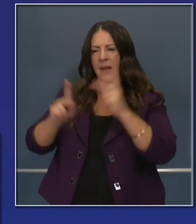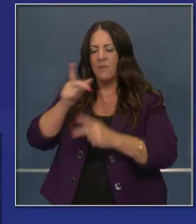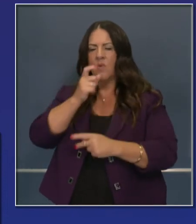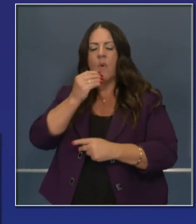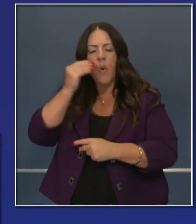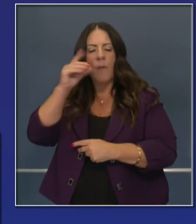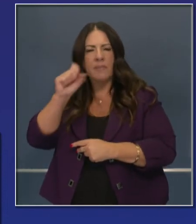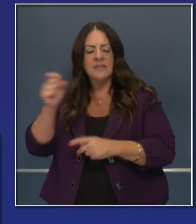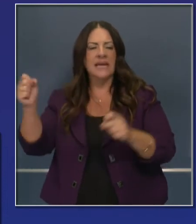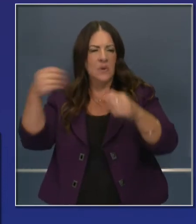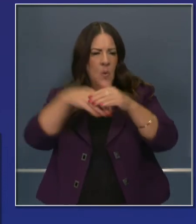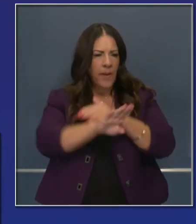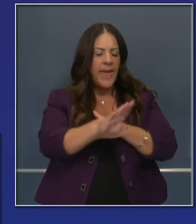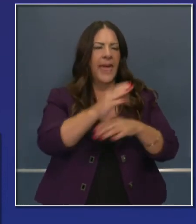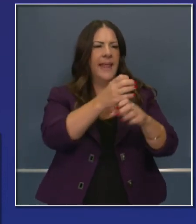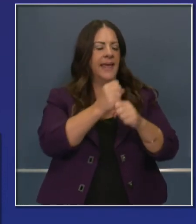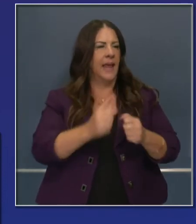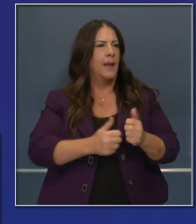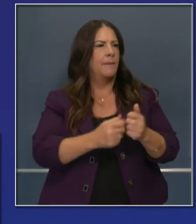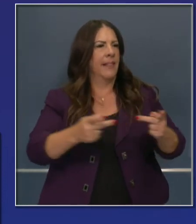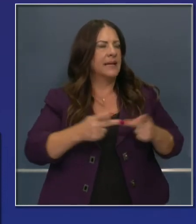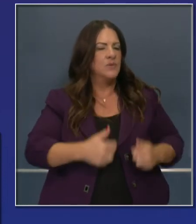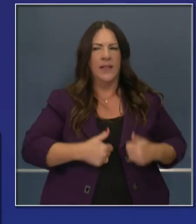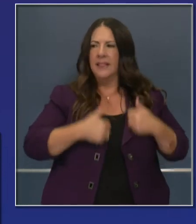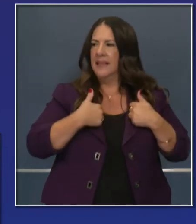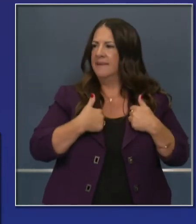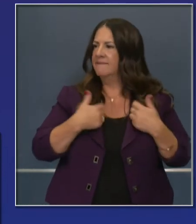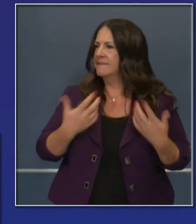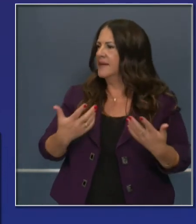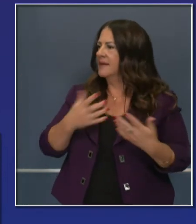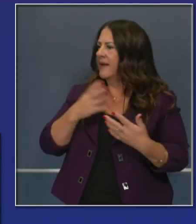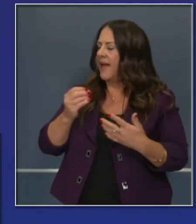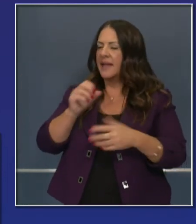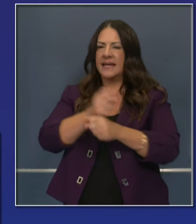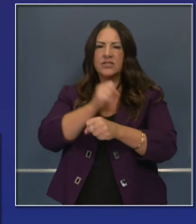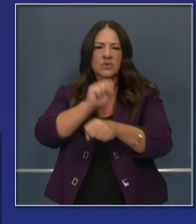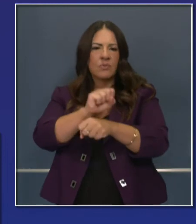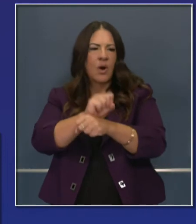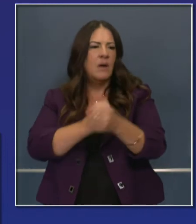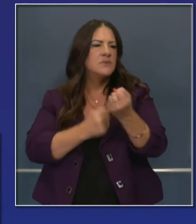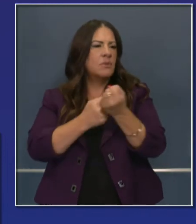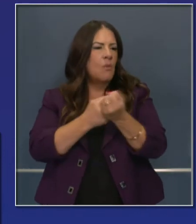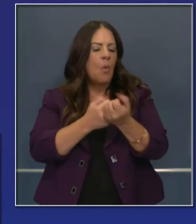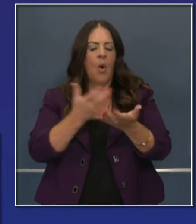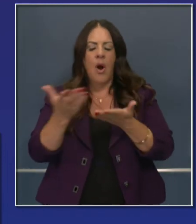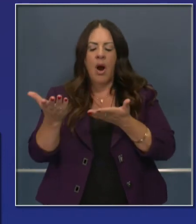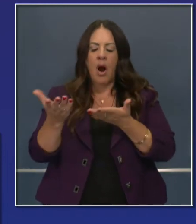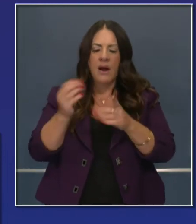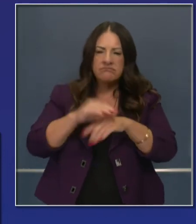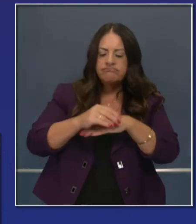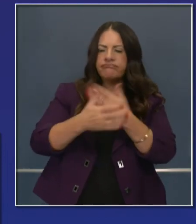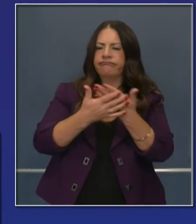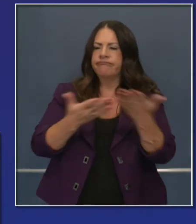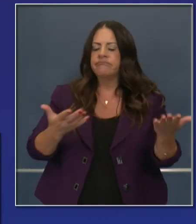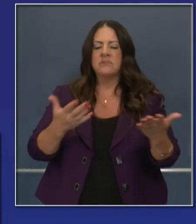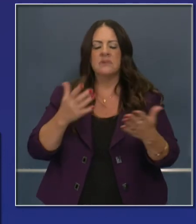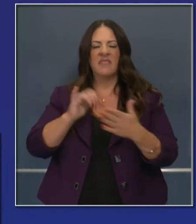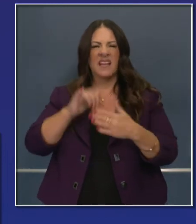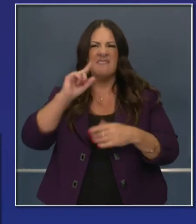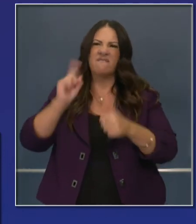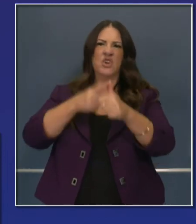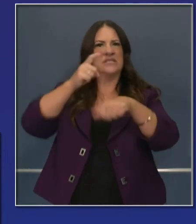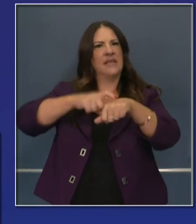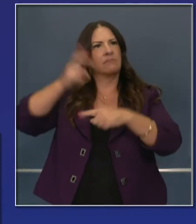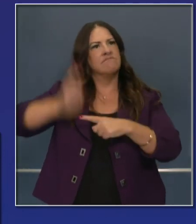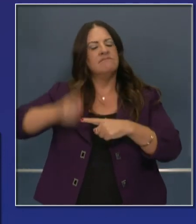individuals in this state. This is without precedent in California's history, and I recognize it's not good enough, and that's why I look forward